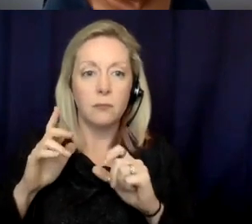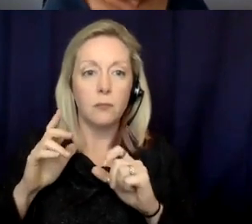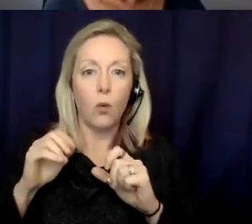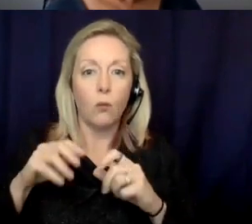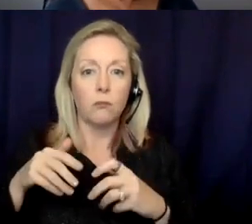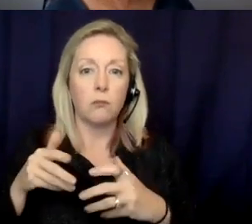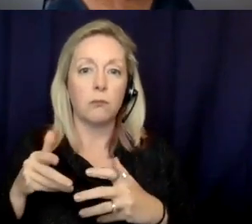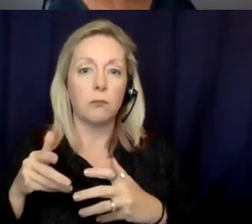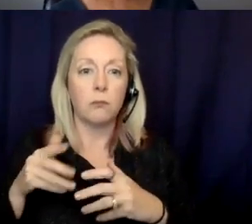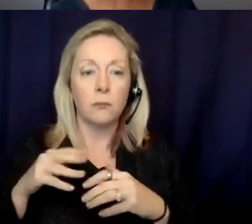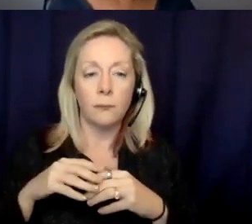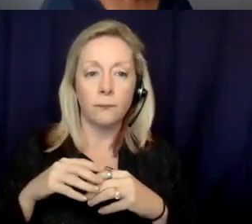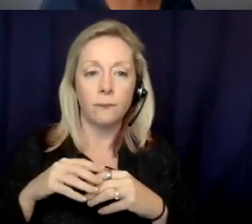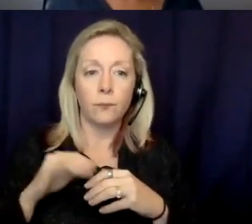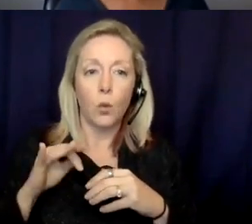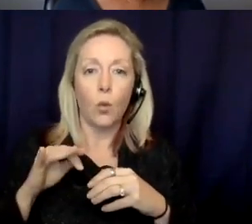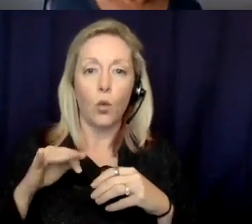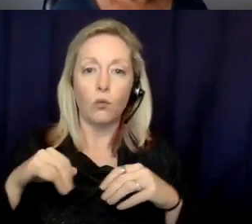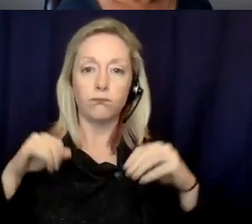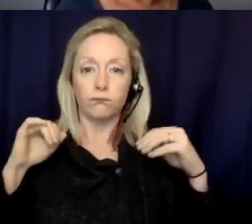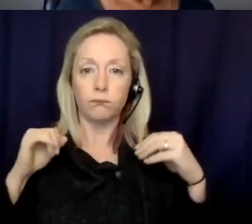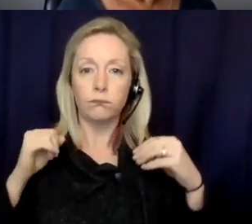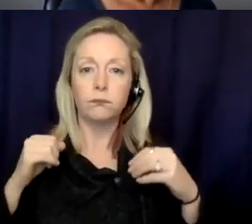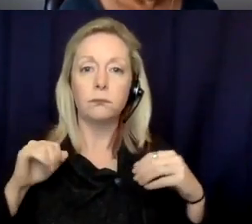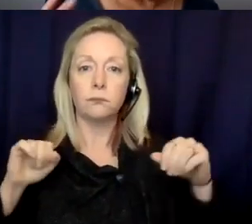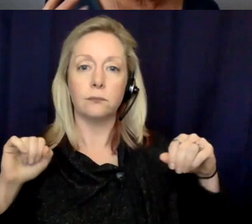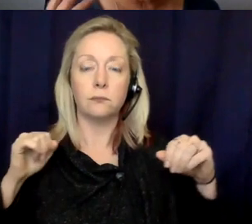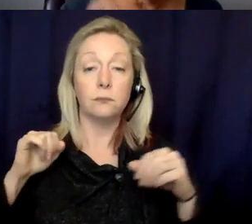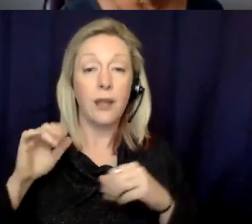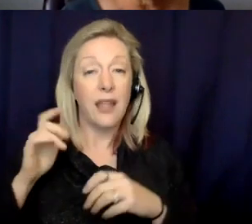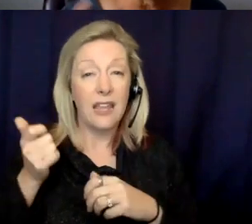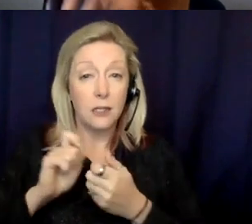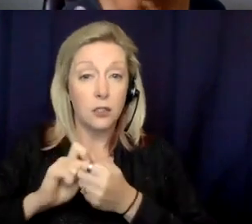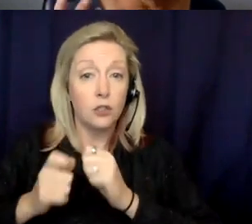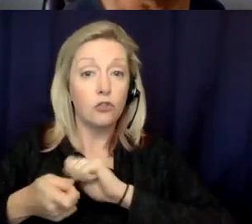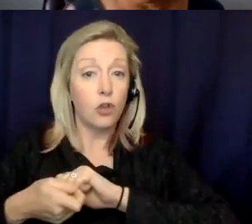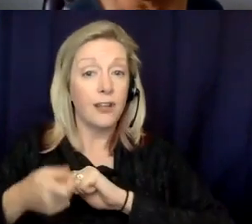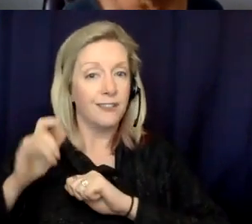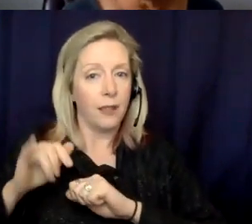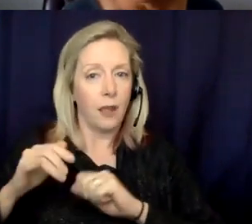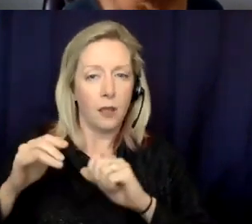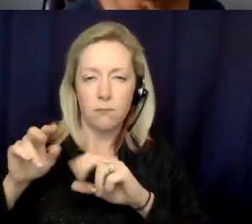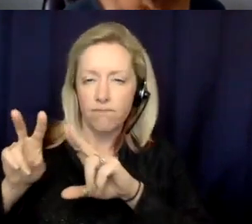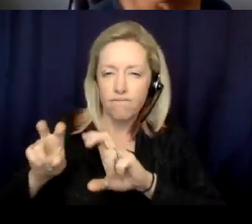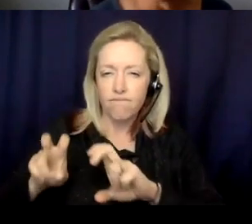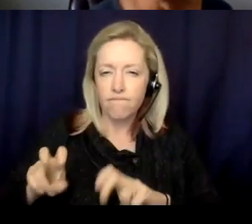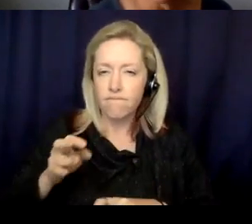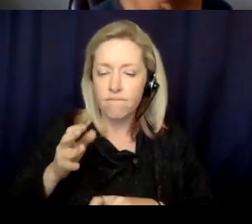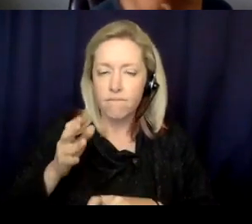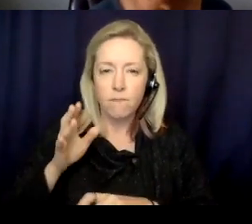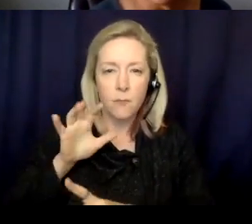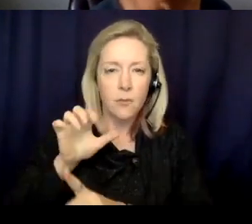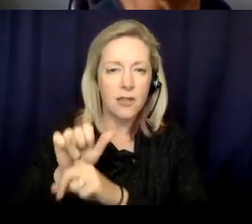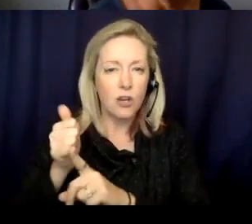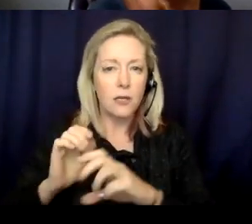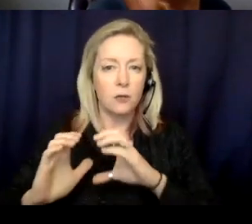relaxed, or maybe just postural changes. So we're really looking at their bodies and seeing